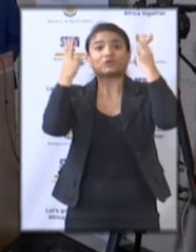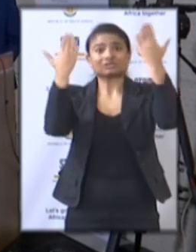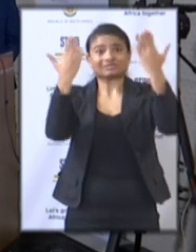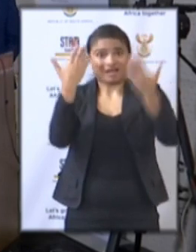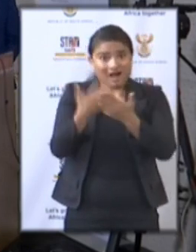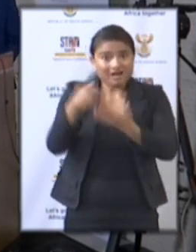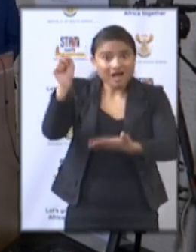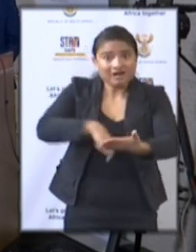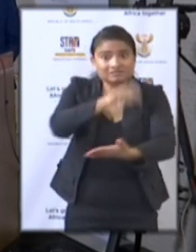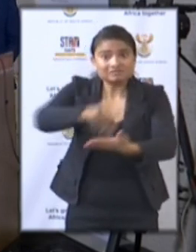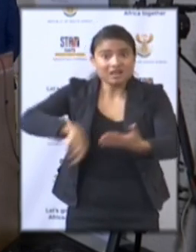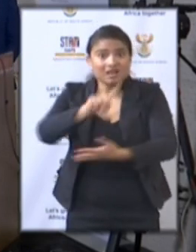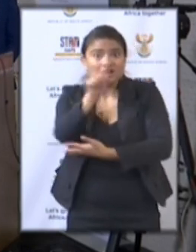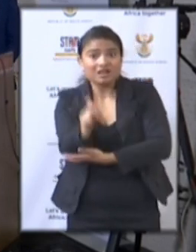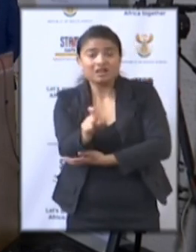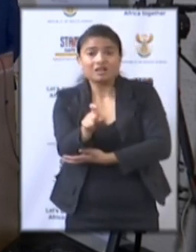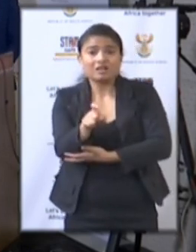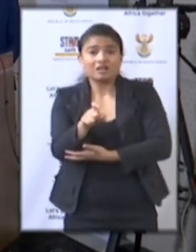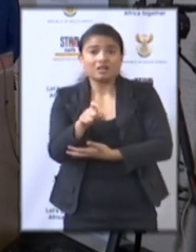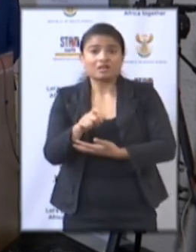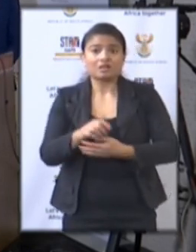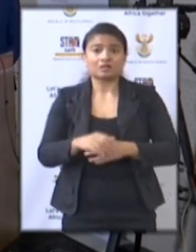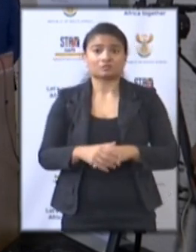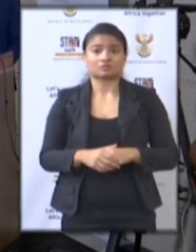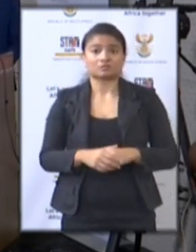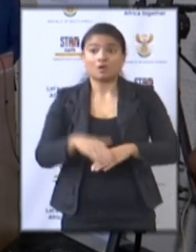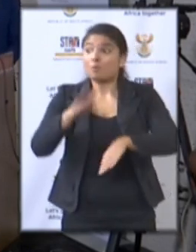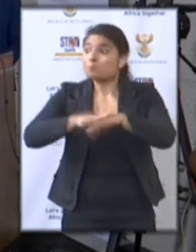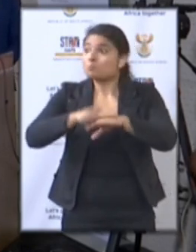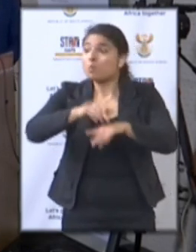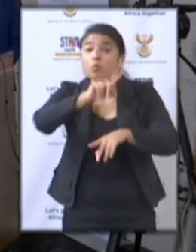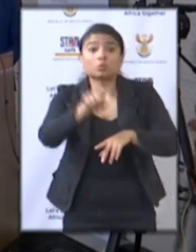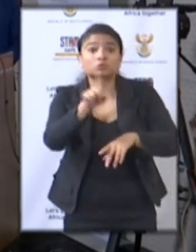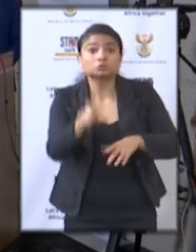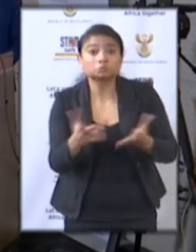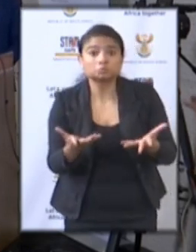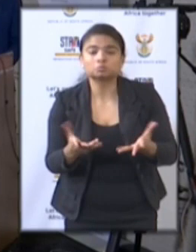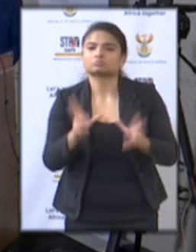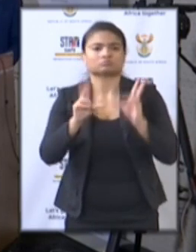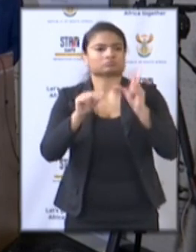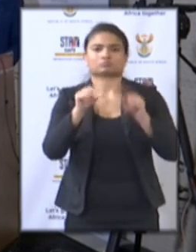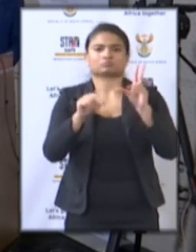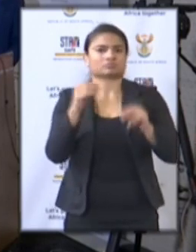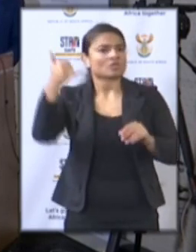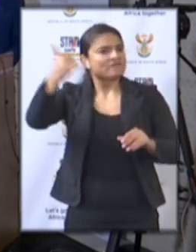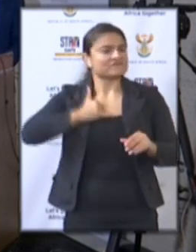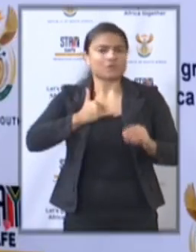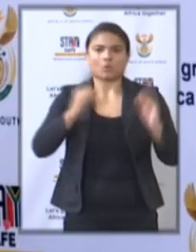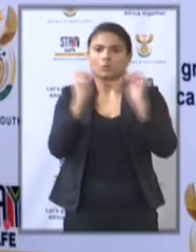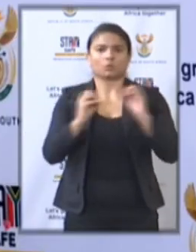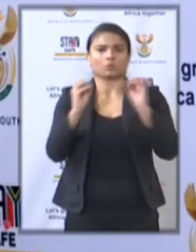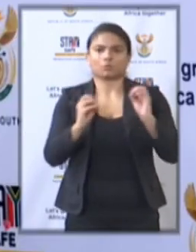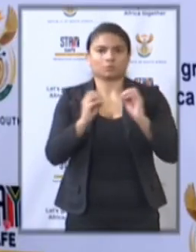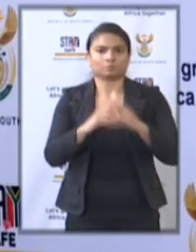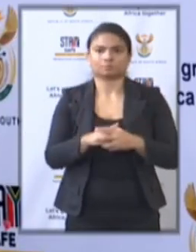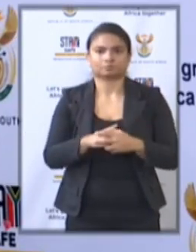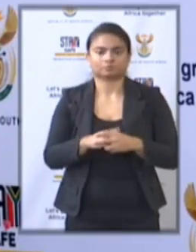Ishmael, do you have any further question on the line? No questions on the line, Chair. Thank you. Thank you very much.